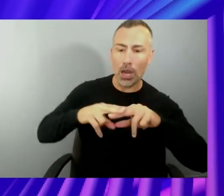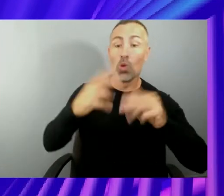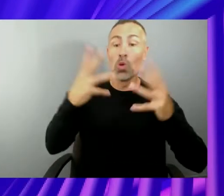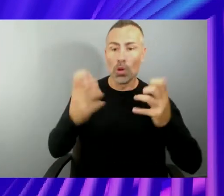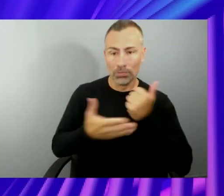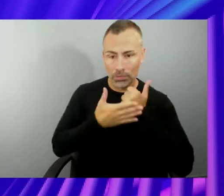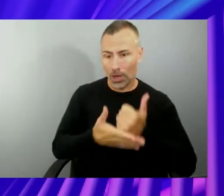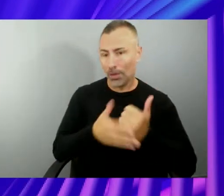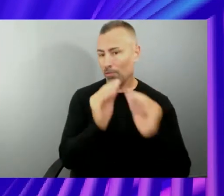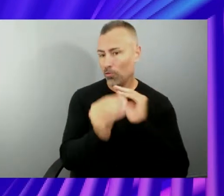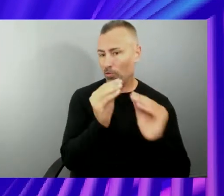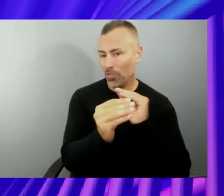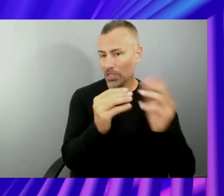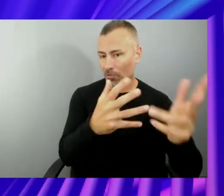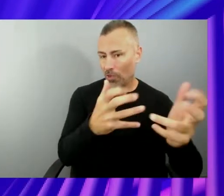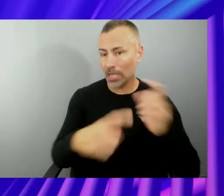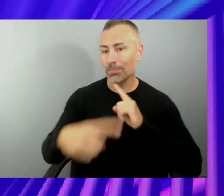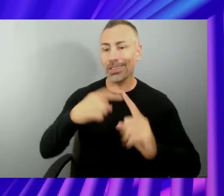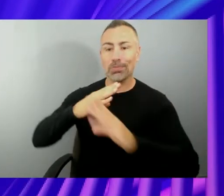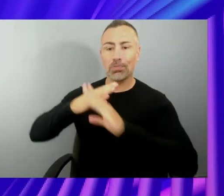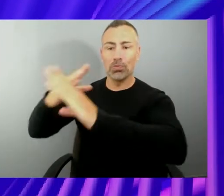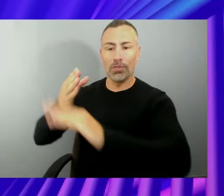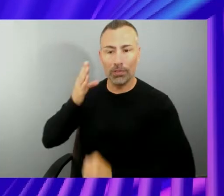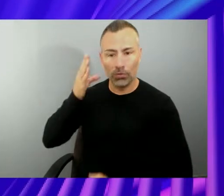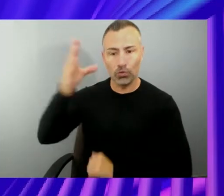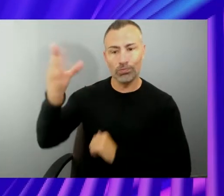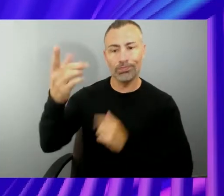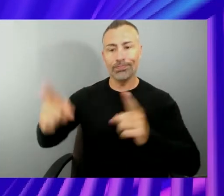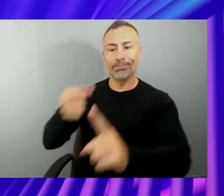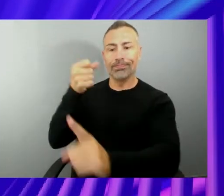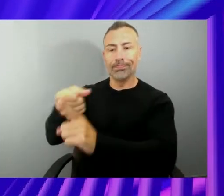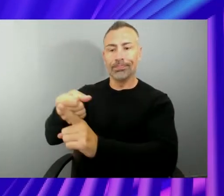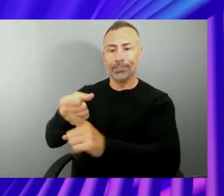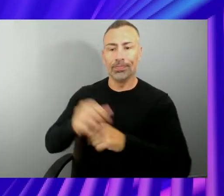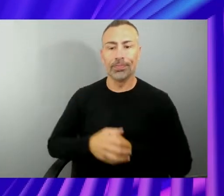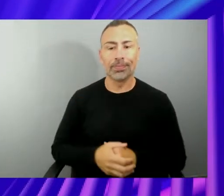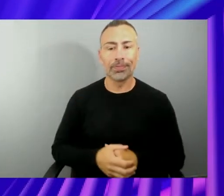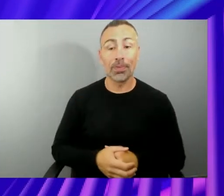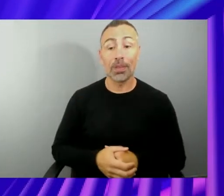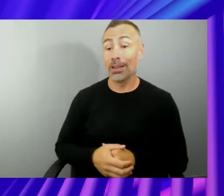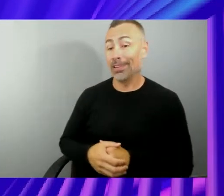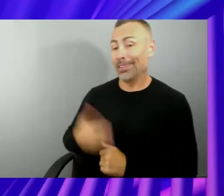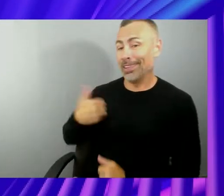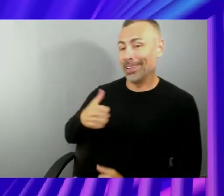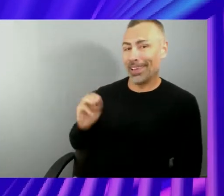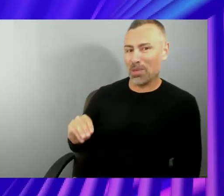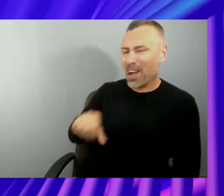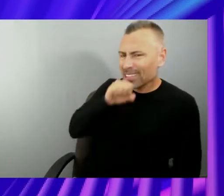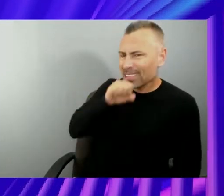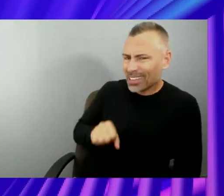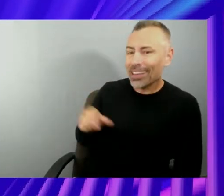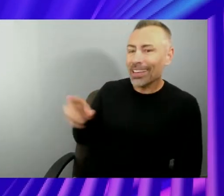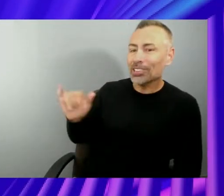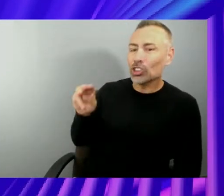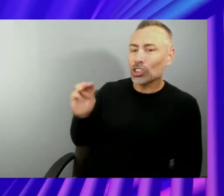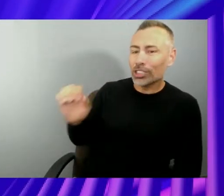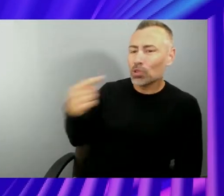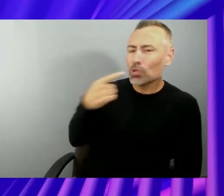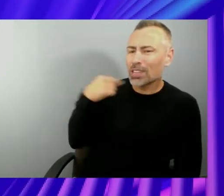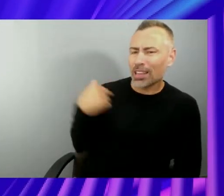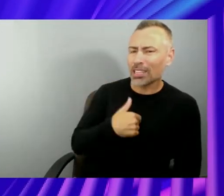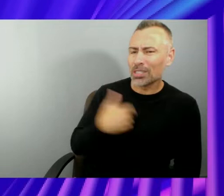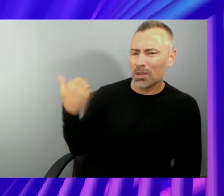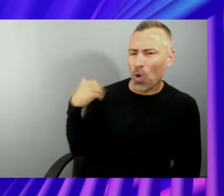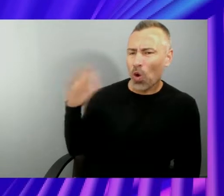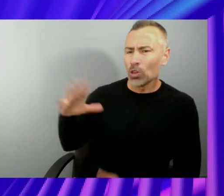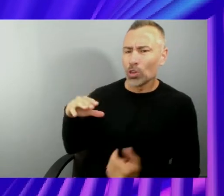we eventually want to help you prevent those things. I love that. And James, you were telling me a bit about the things that you scan, right? So